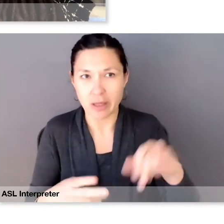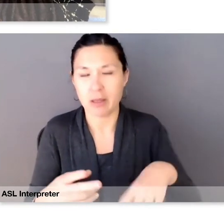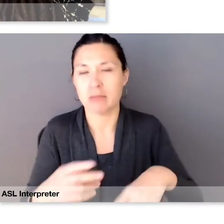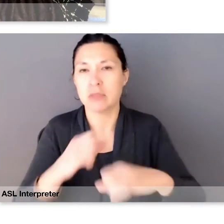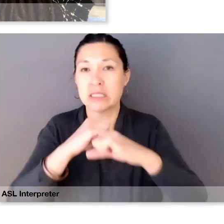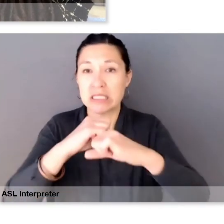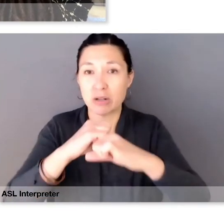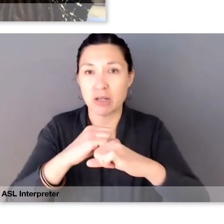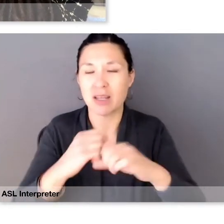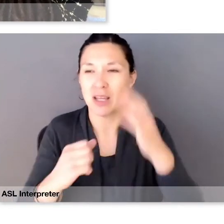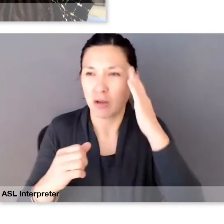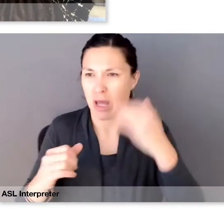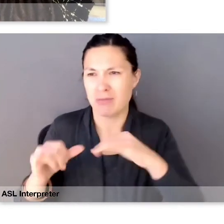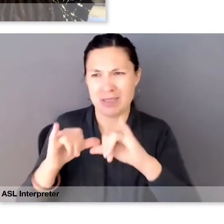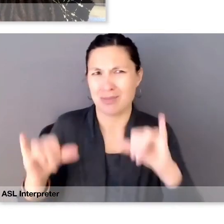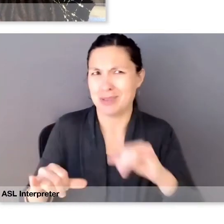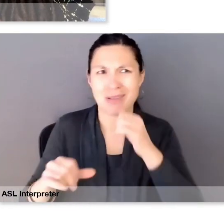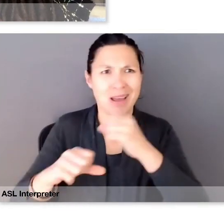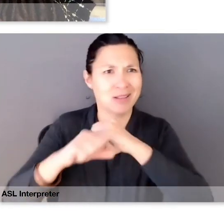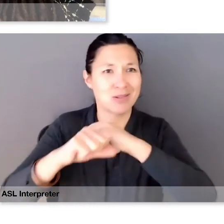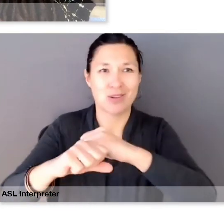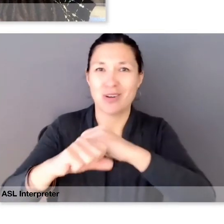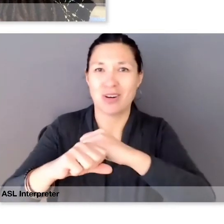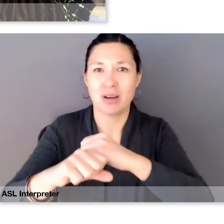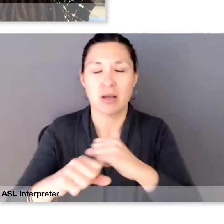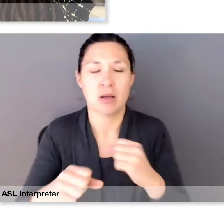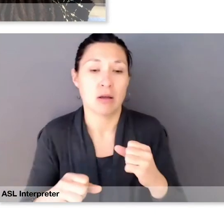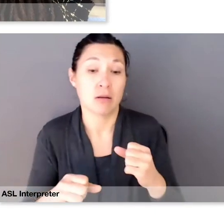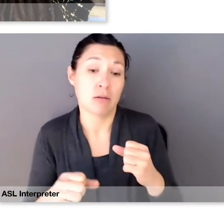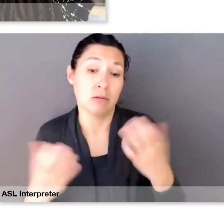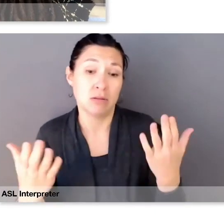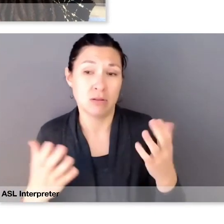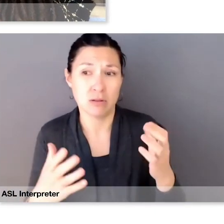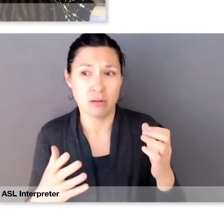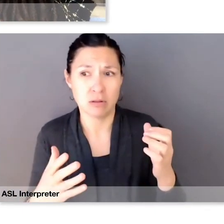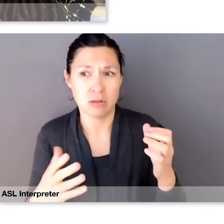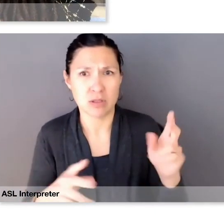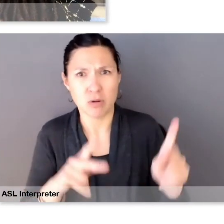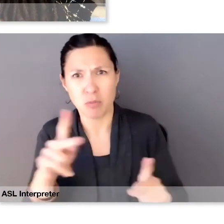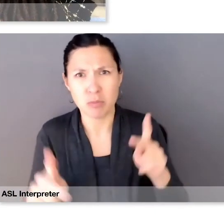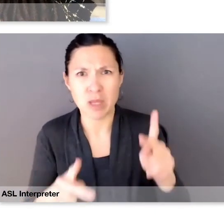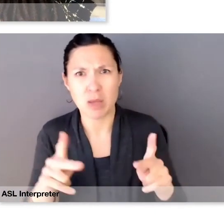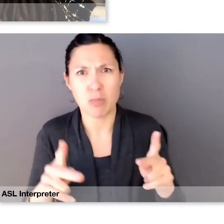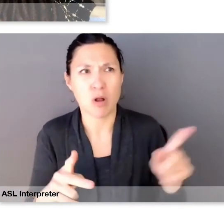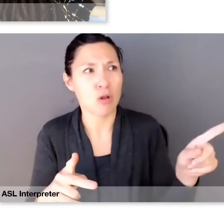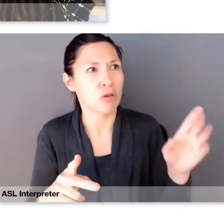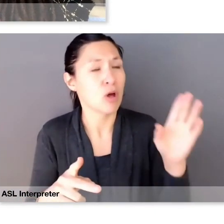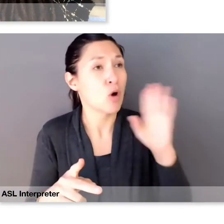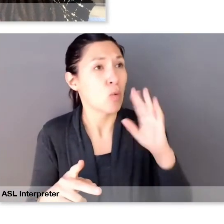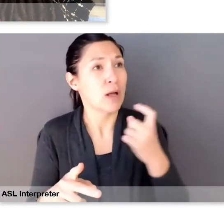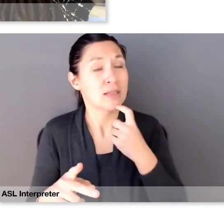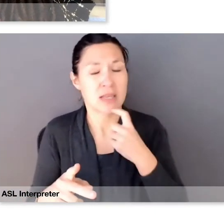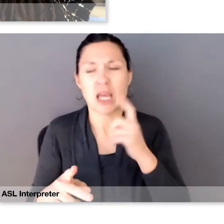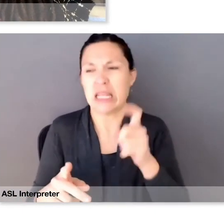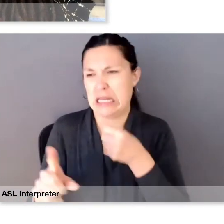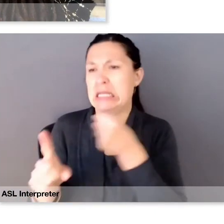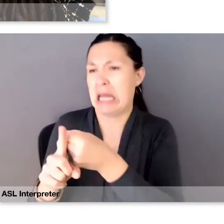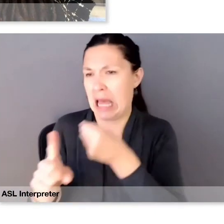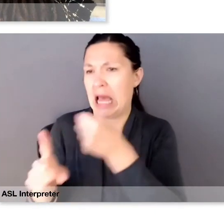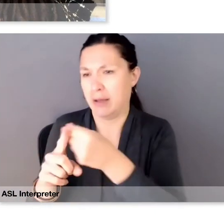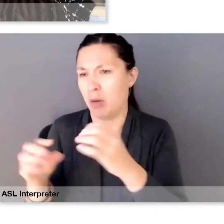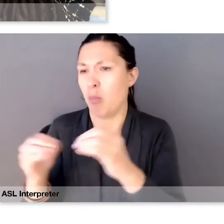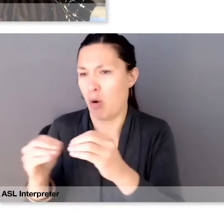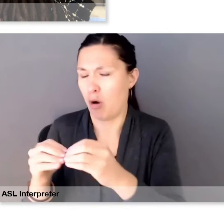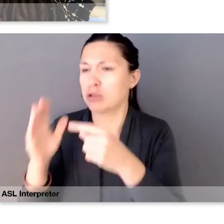know are insecure, and there comes a point where people say, we don't want more attacks on these systems to demonstrate their insecurity. What we need is a more principled